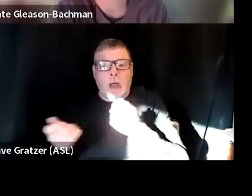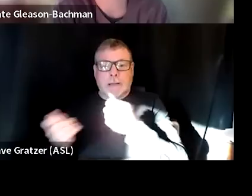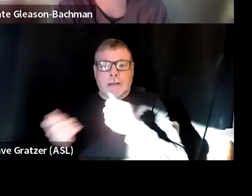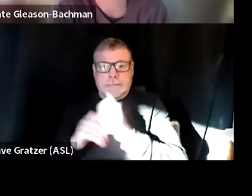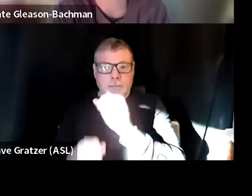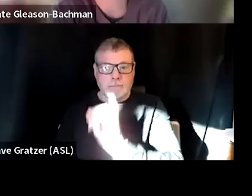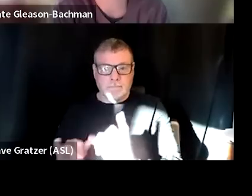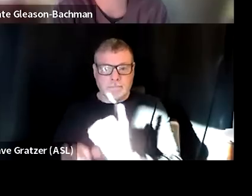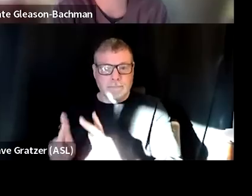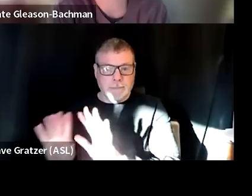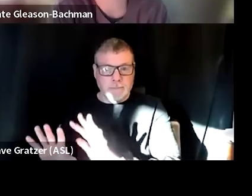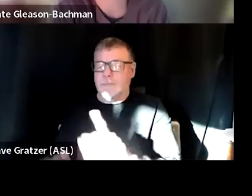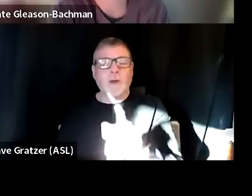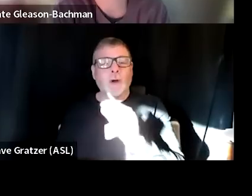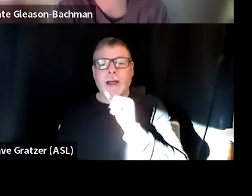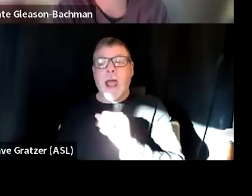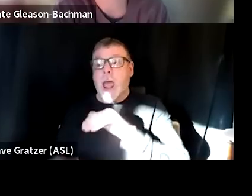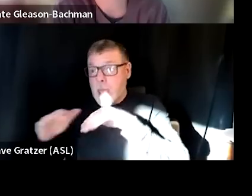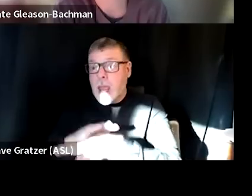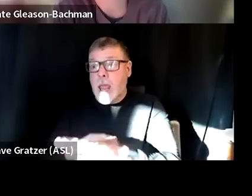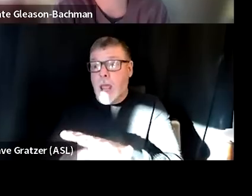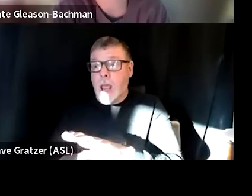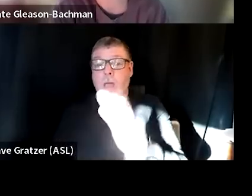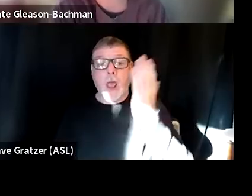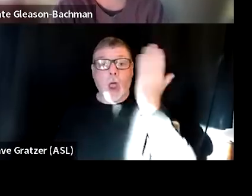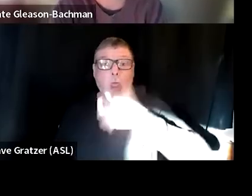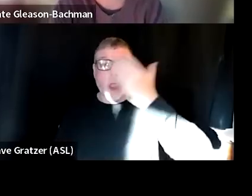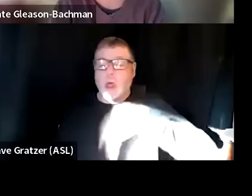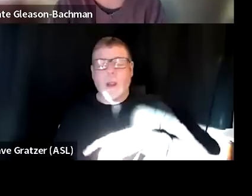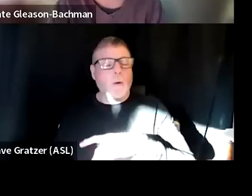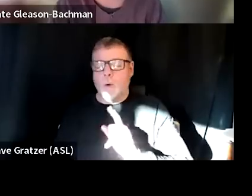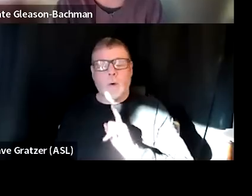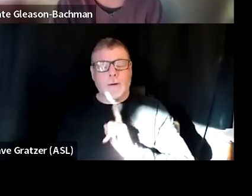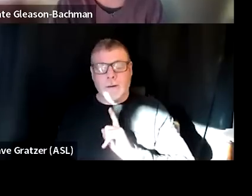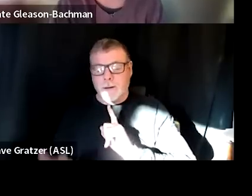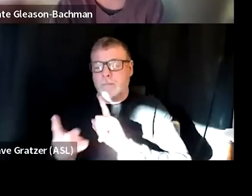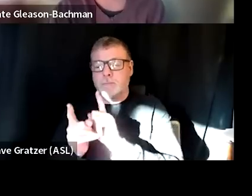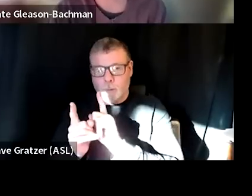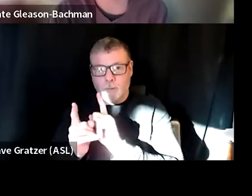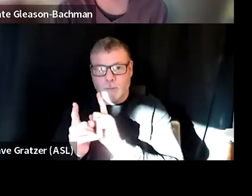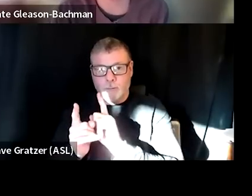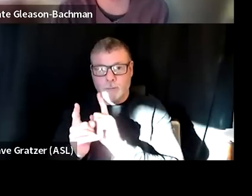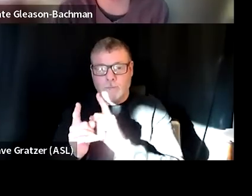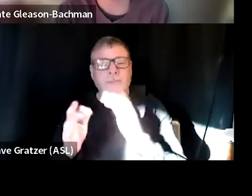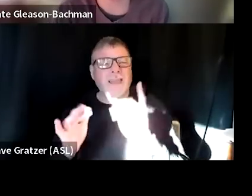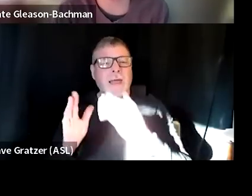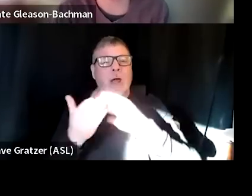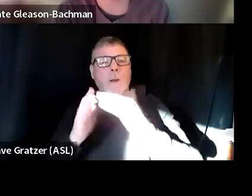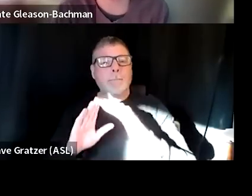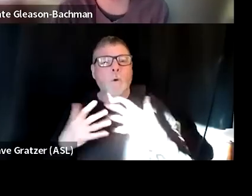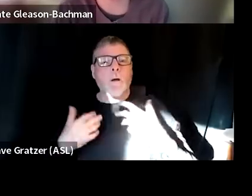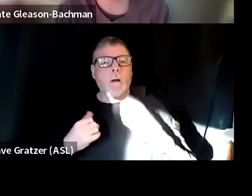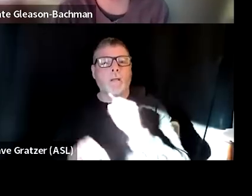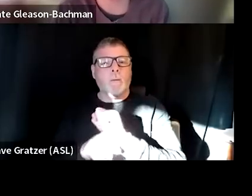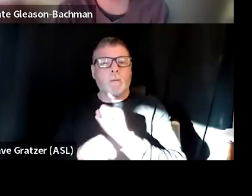So you know, a lot of times you're not entering an encampment with a bunch of people. You approach the encampment. That's where the community health workers will go in